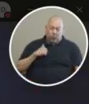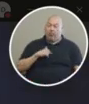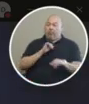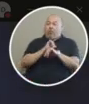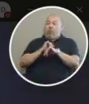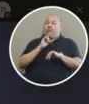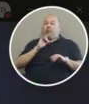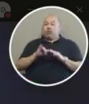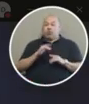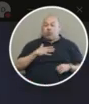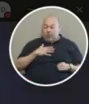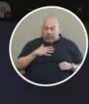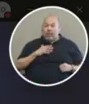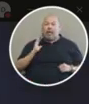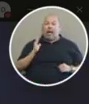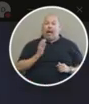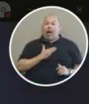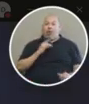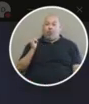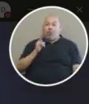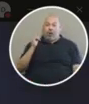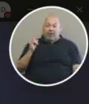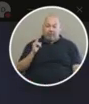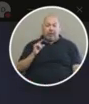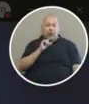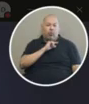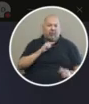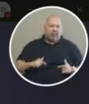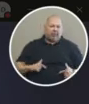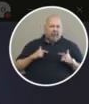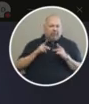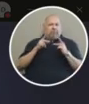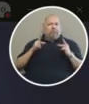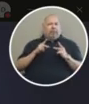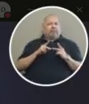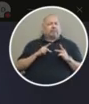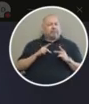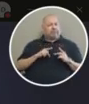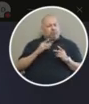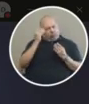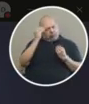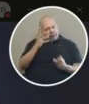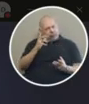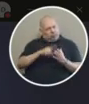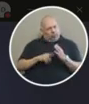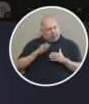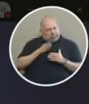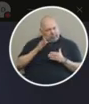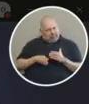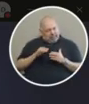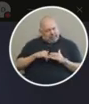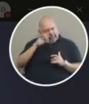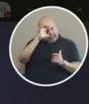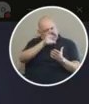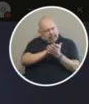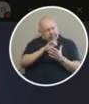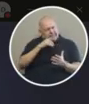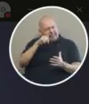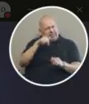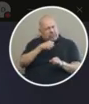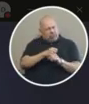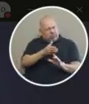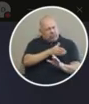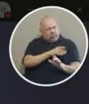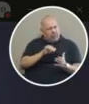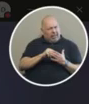we expand the Wi-Fi at our quality of life facilities. We definitely can provide you more information on what was completed. I believe it was about 10 years ago